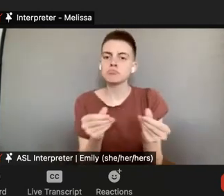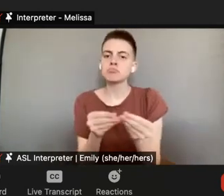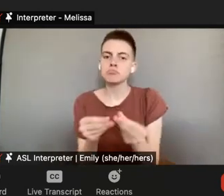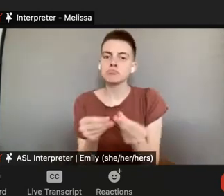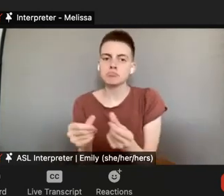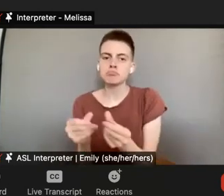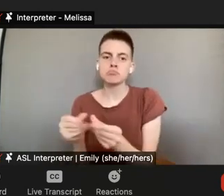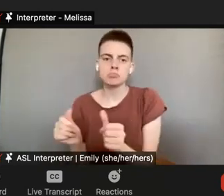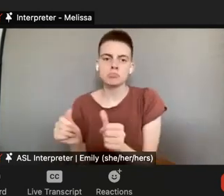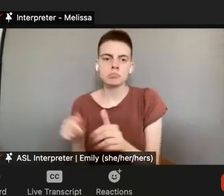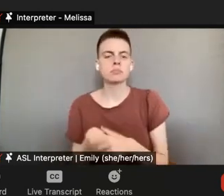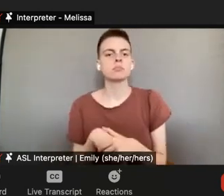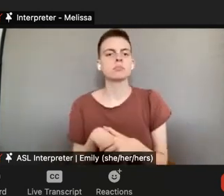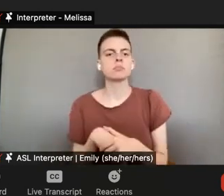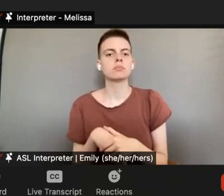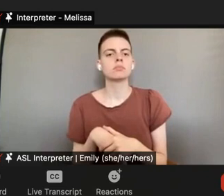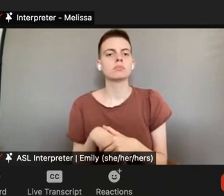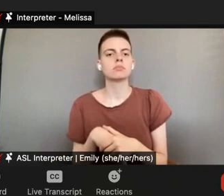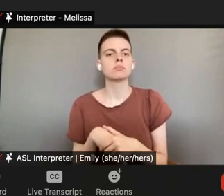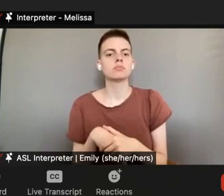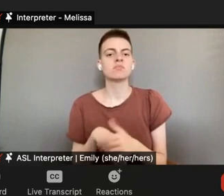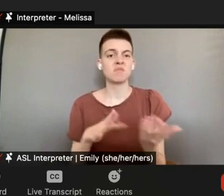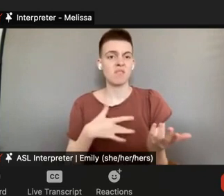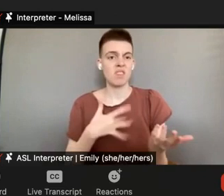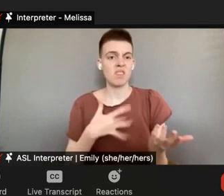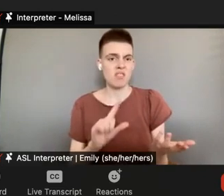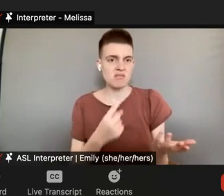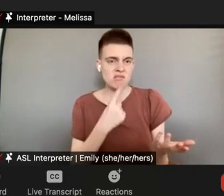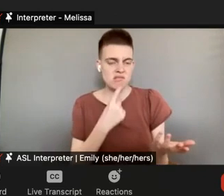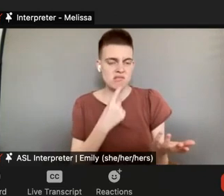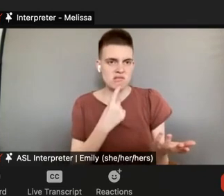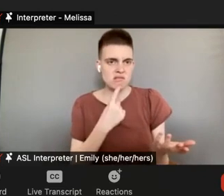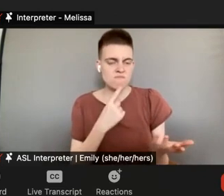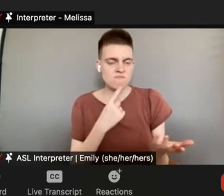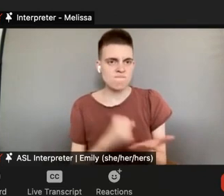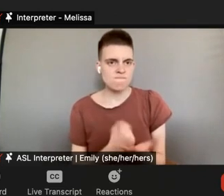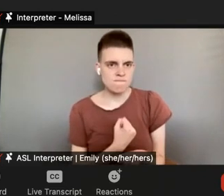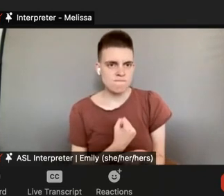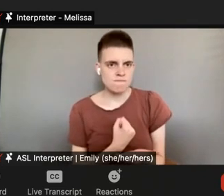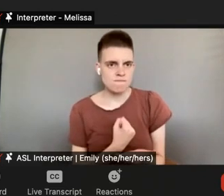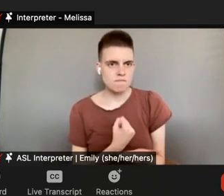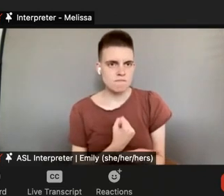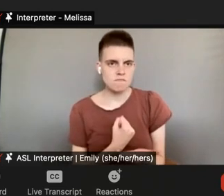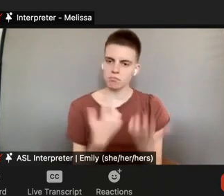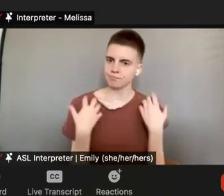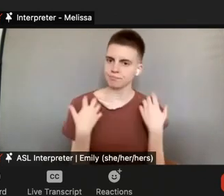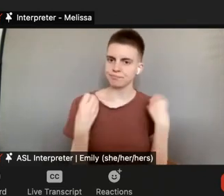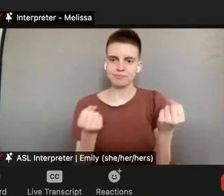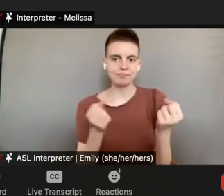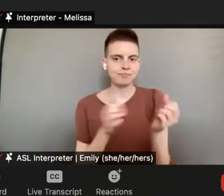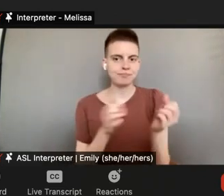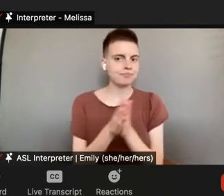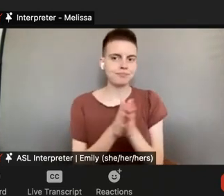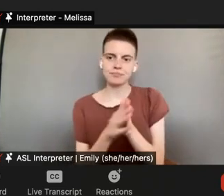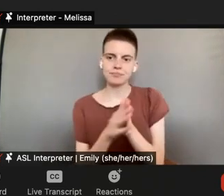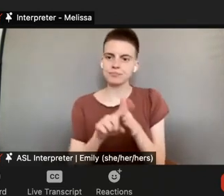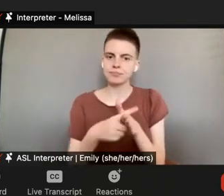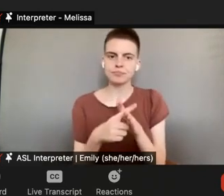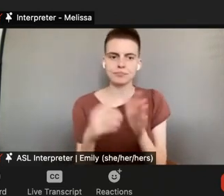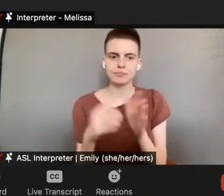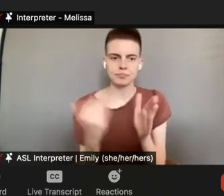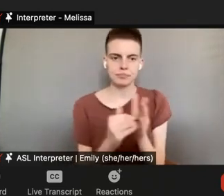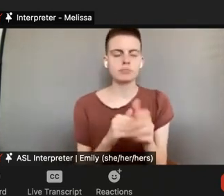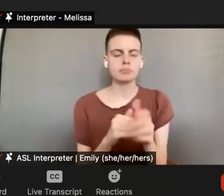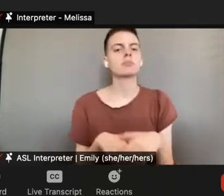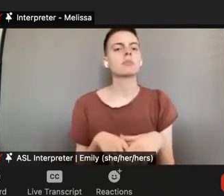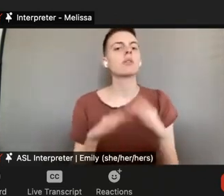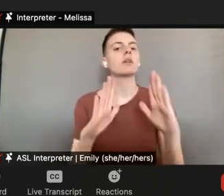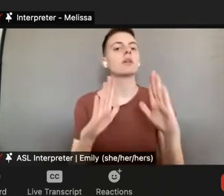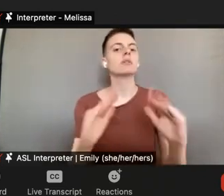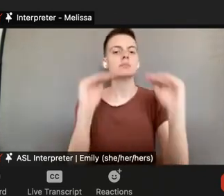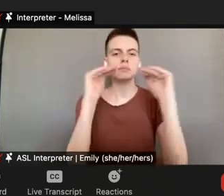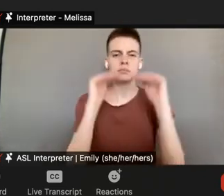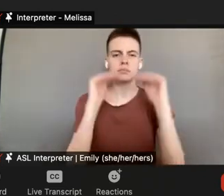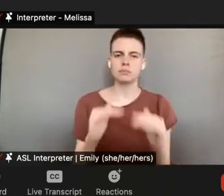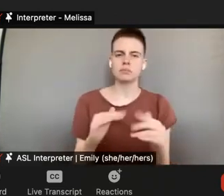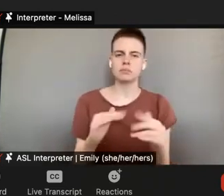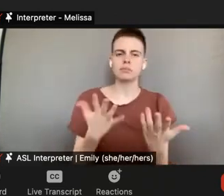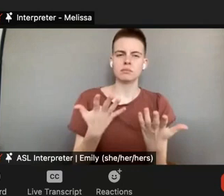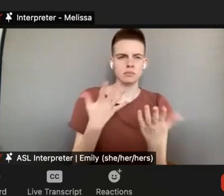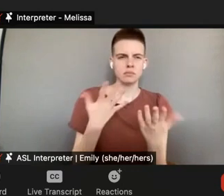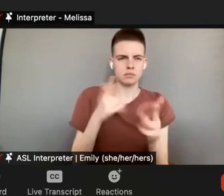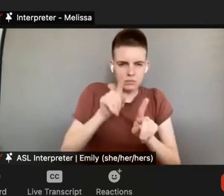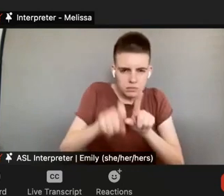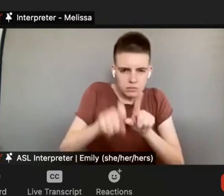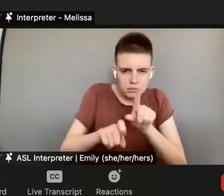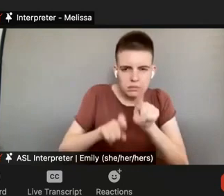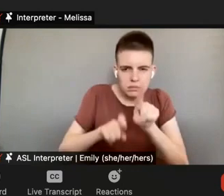Recover from disappointment. And learn to ask questions and advocate for their own needs. One of the